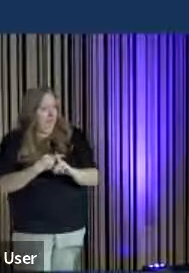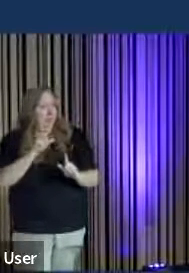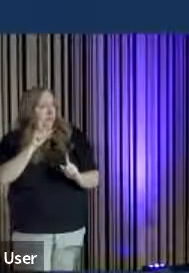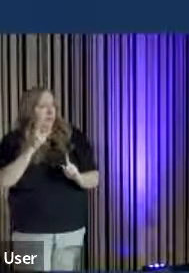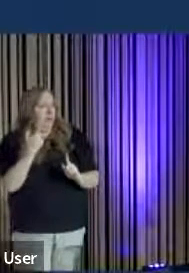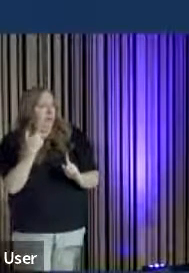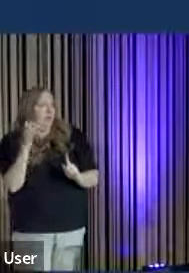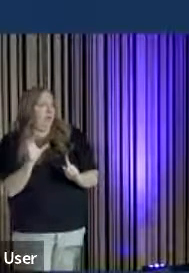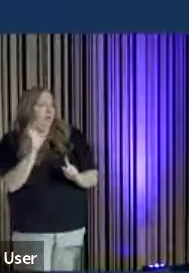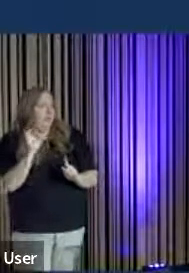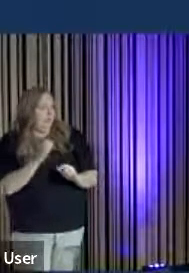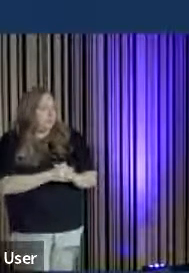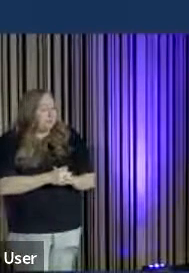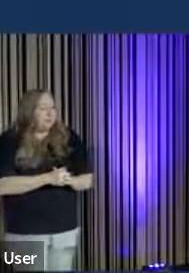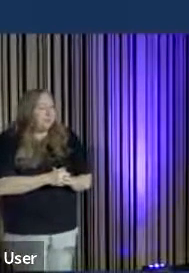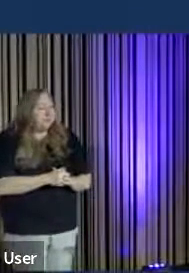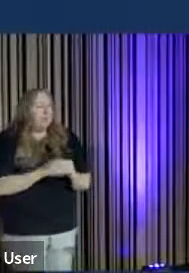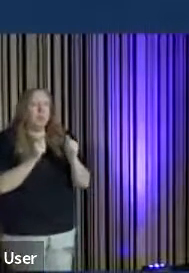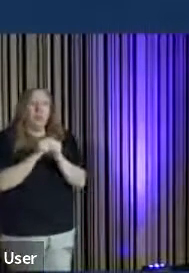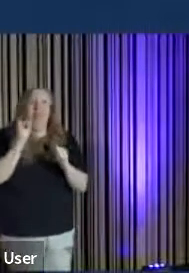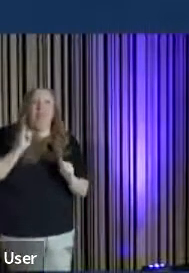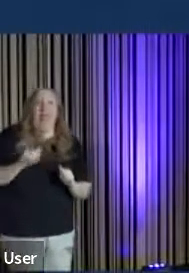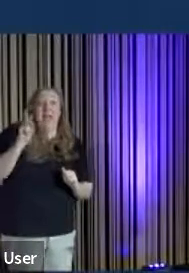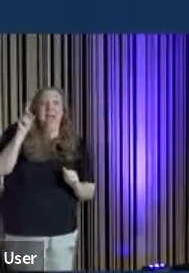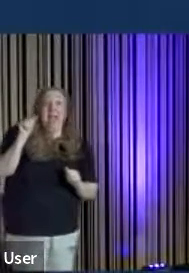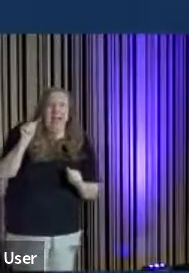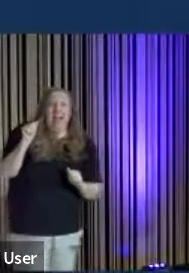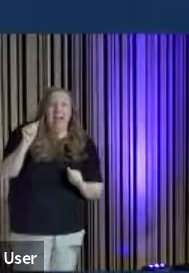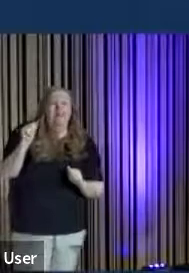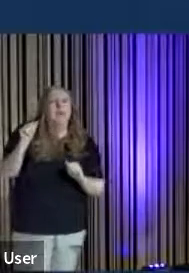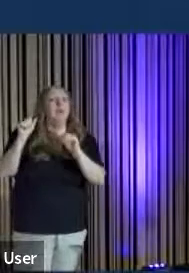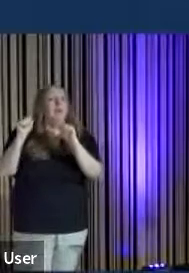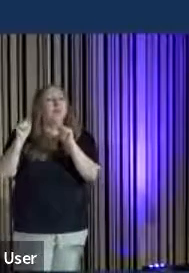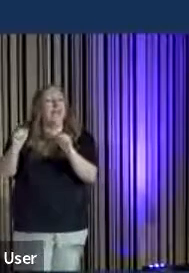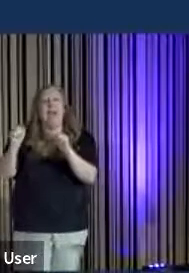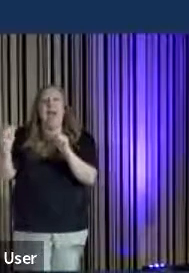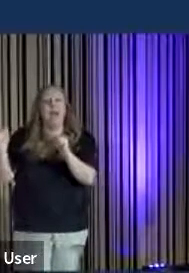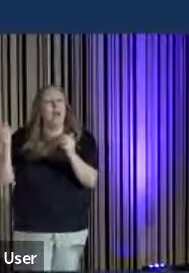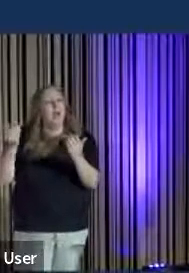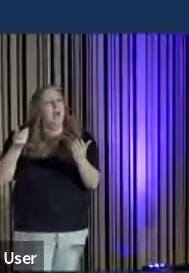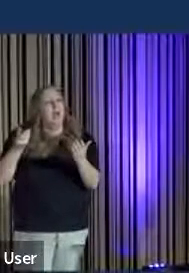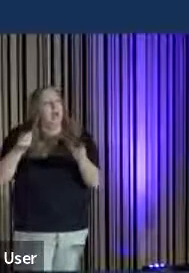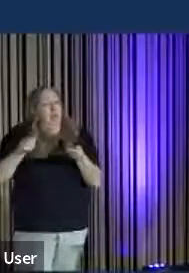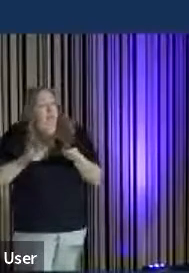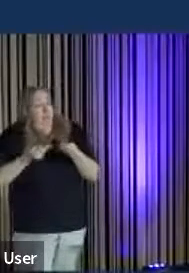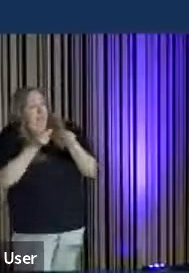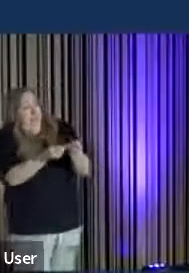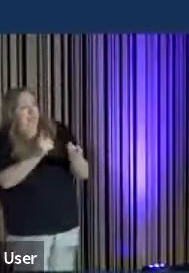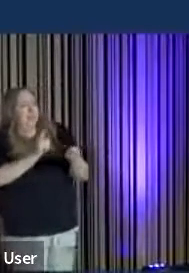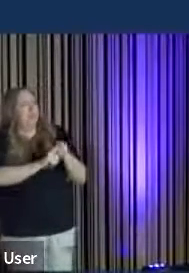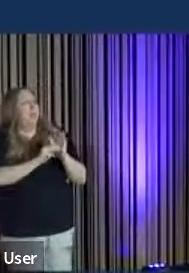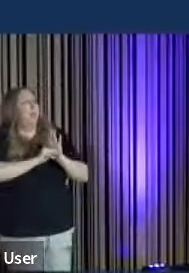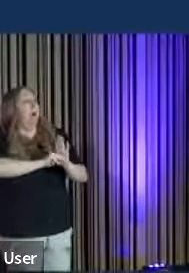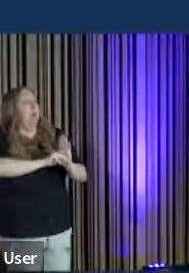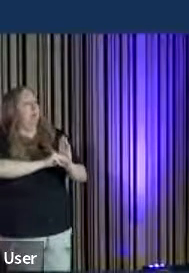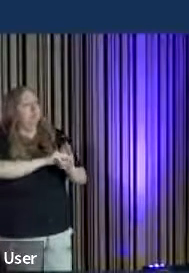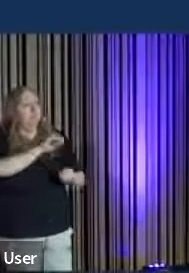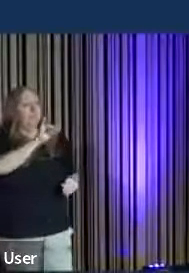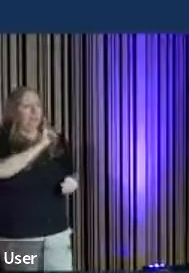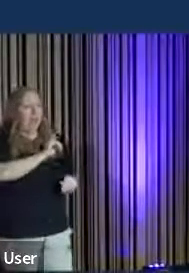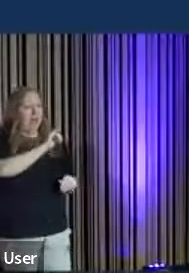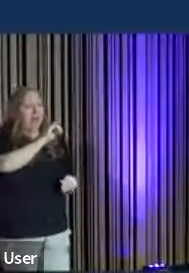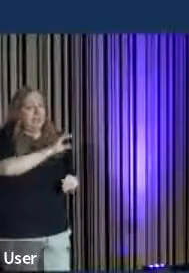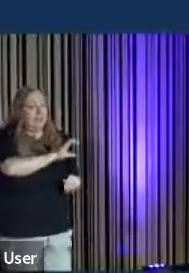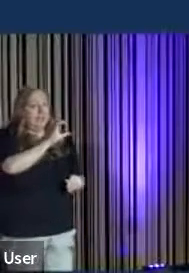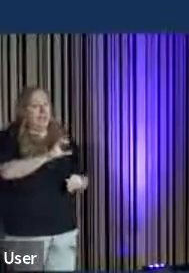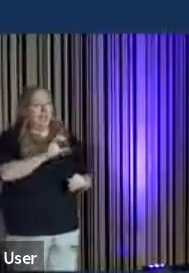this data, we can inject this data into the models of the IPCC climate panel,